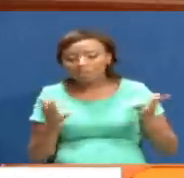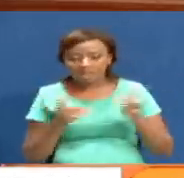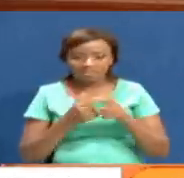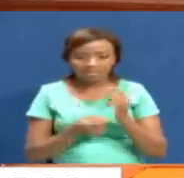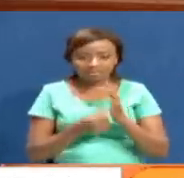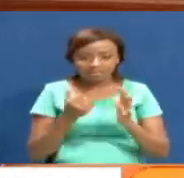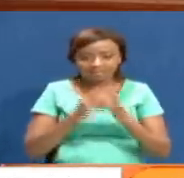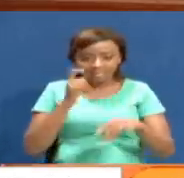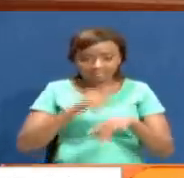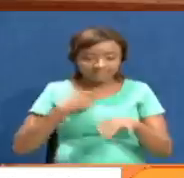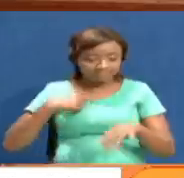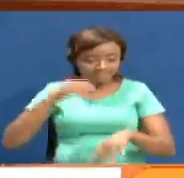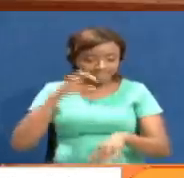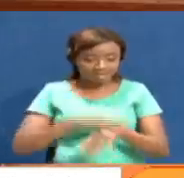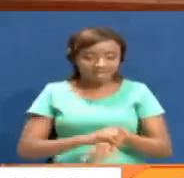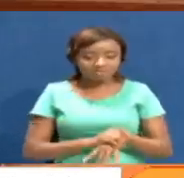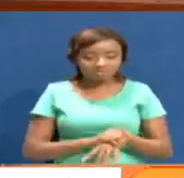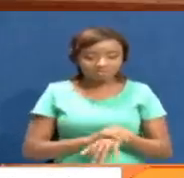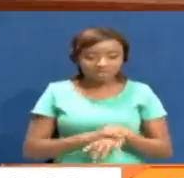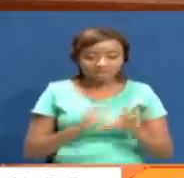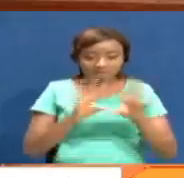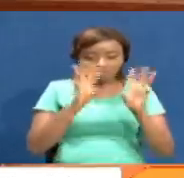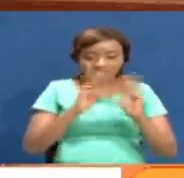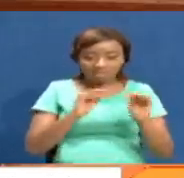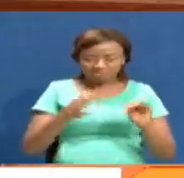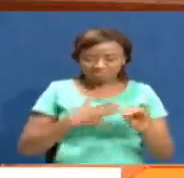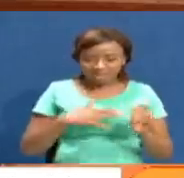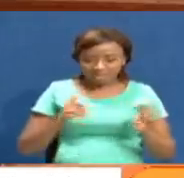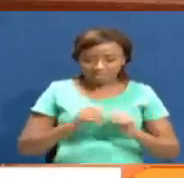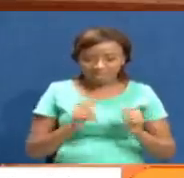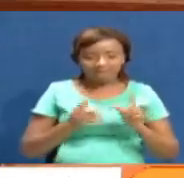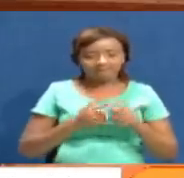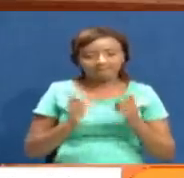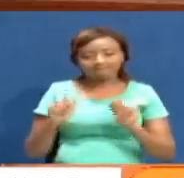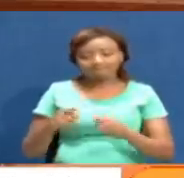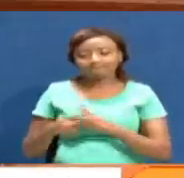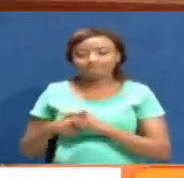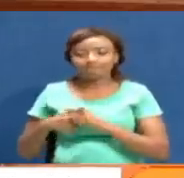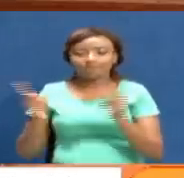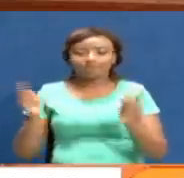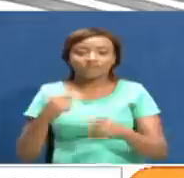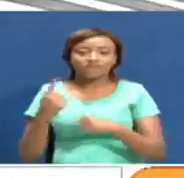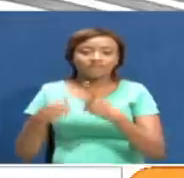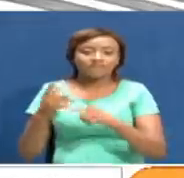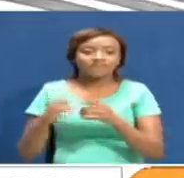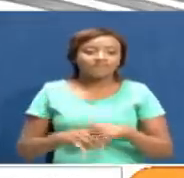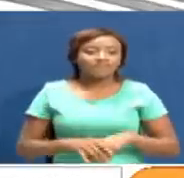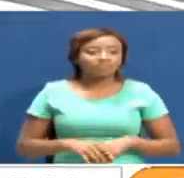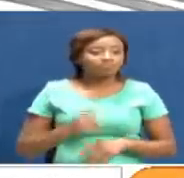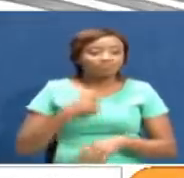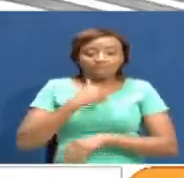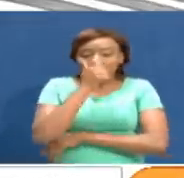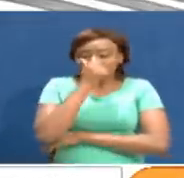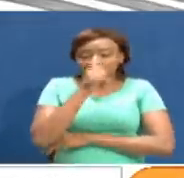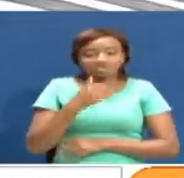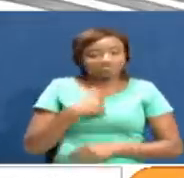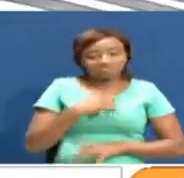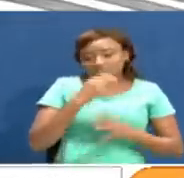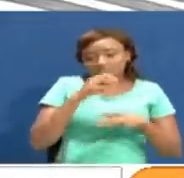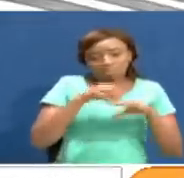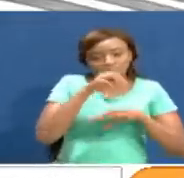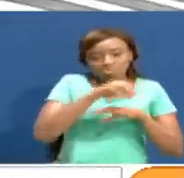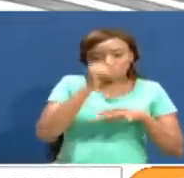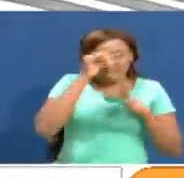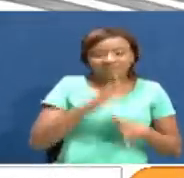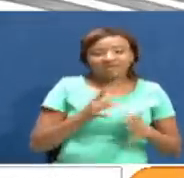soon as I get my budget, I'll hit the road running again. You know, I wish I was governor of Nairobi,